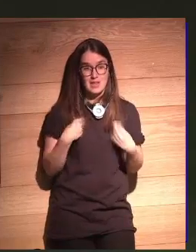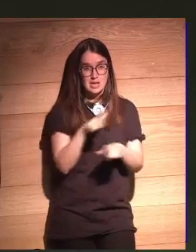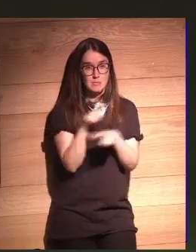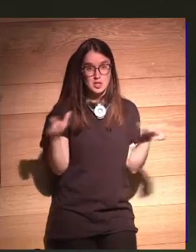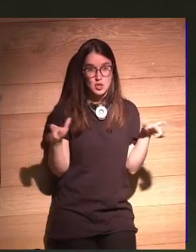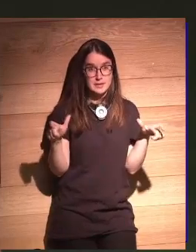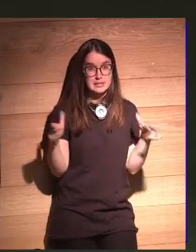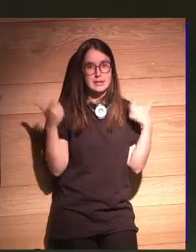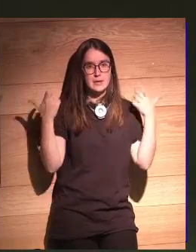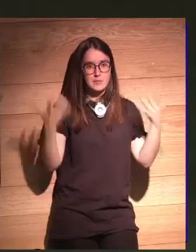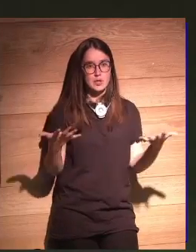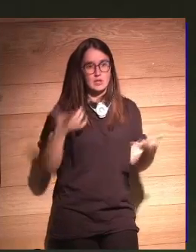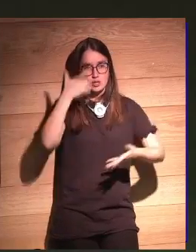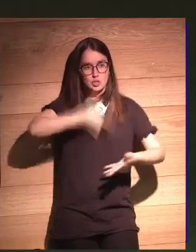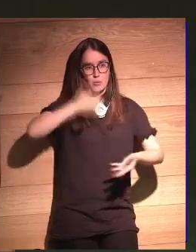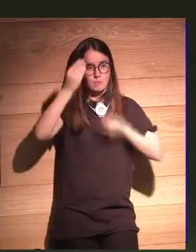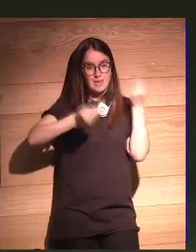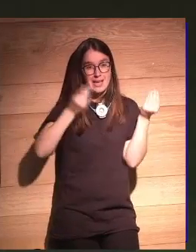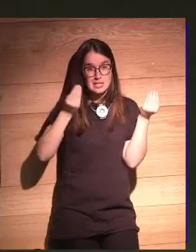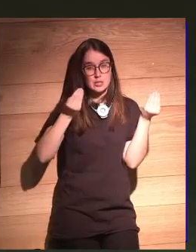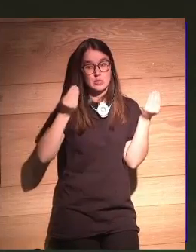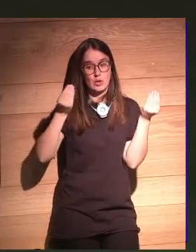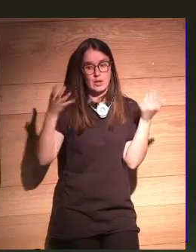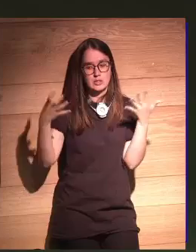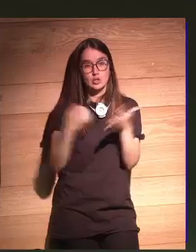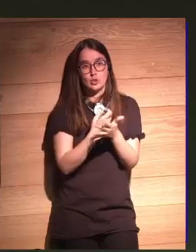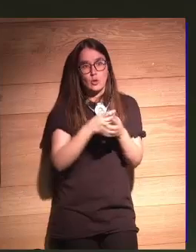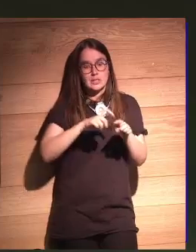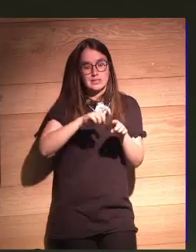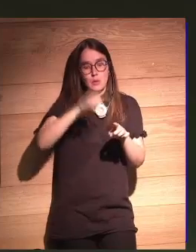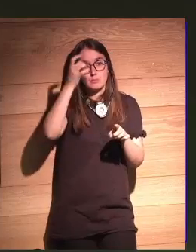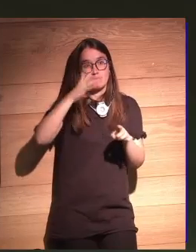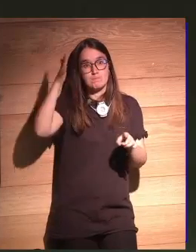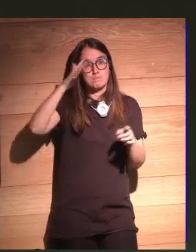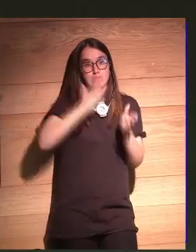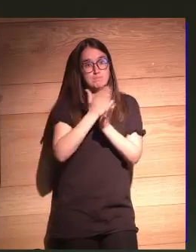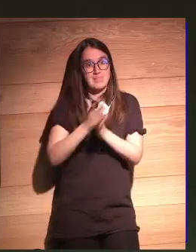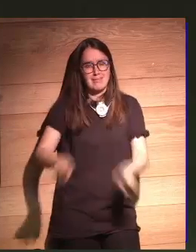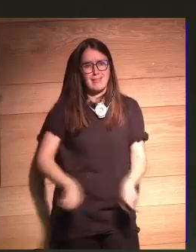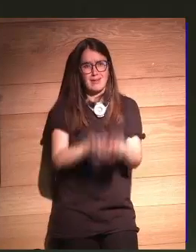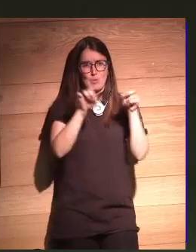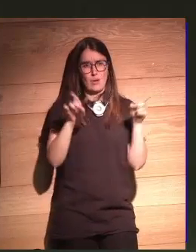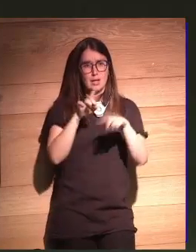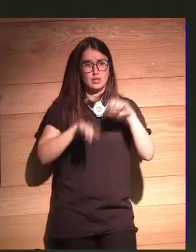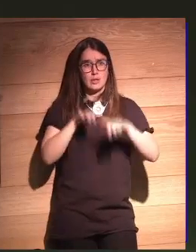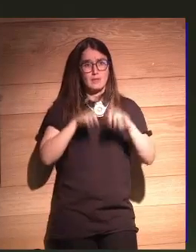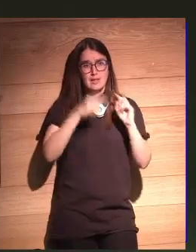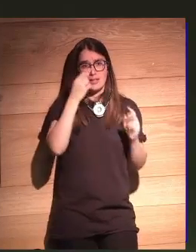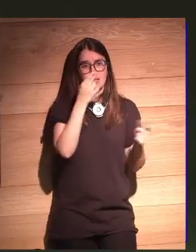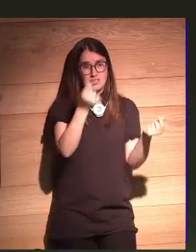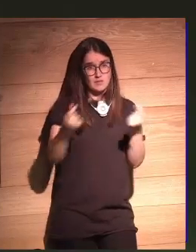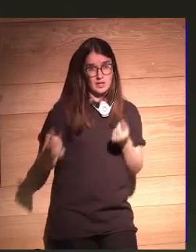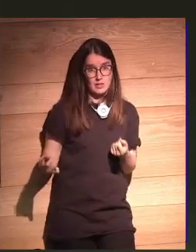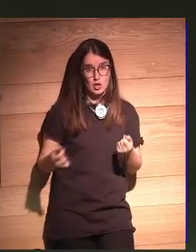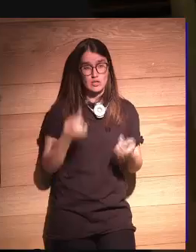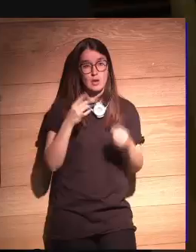of reproductive or vital interests from the population. So according to all of those socio-demographical suppositions, it